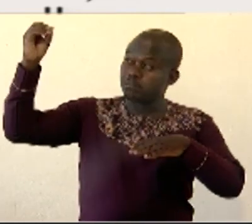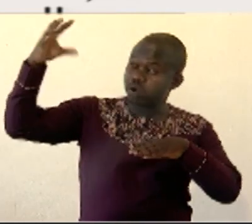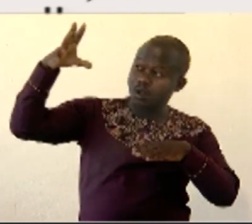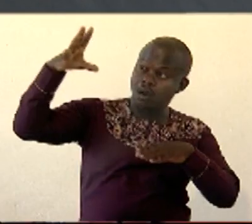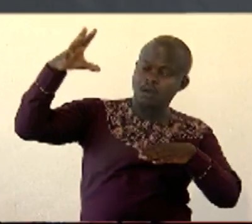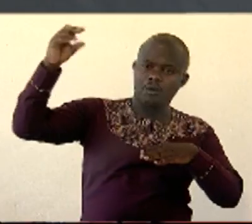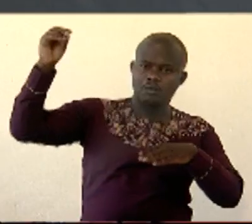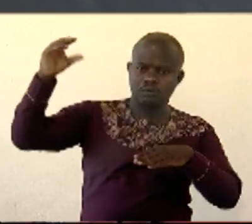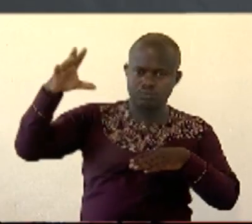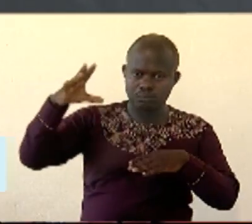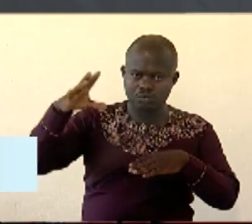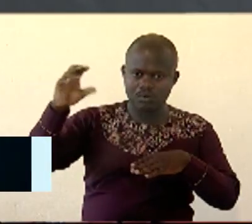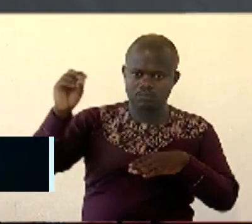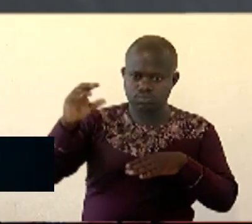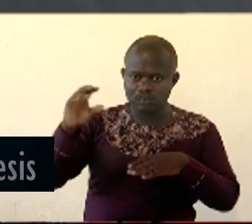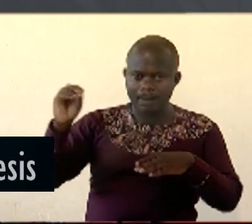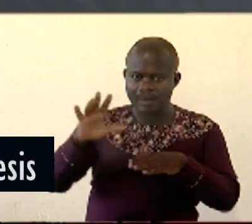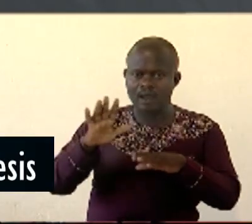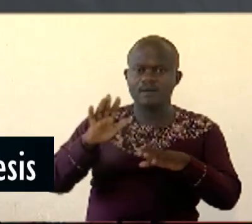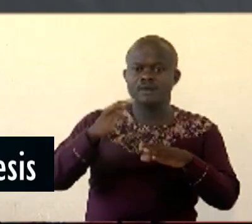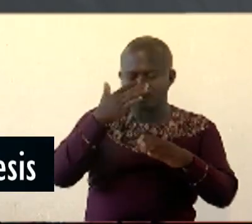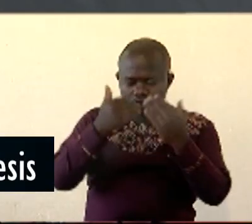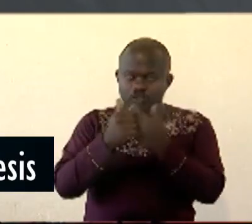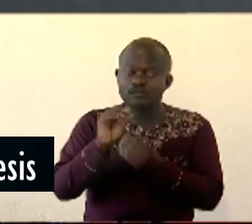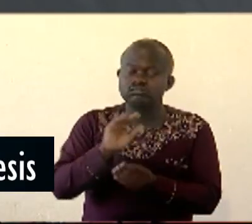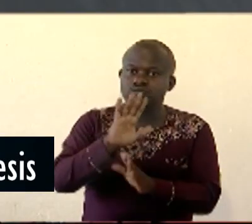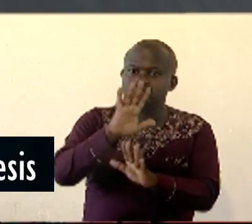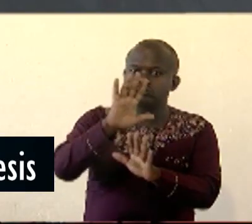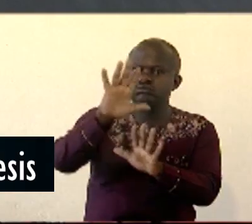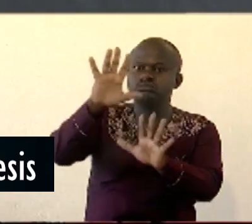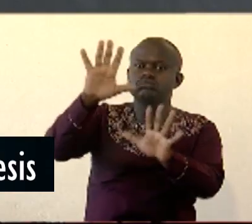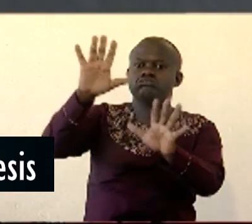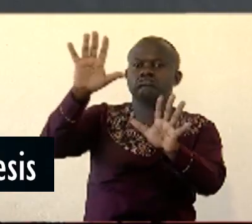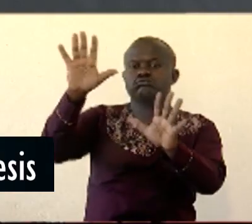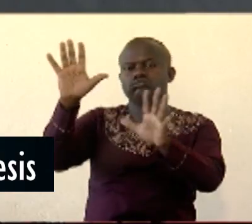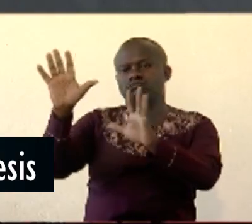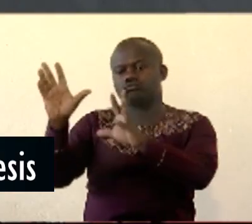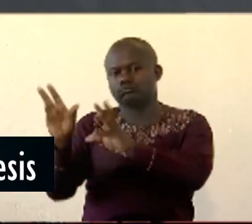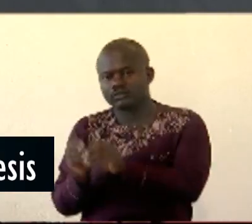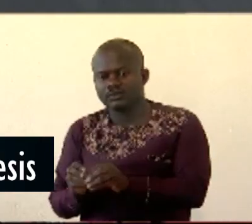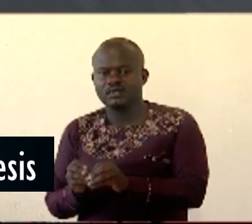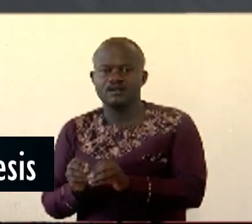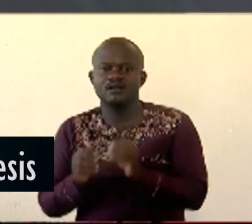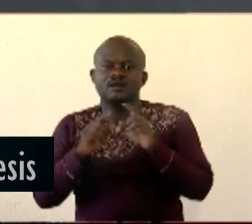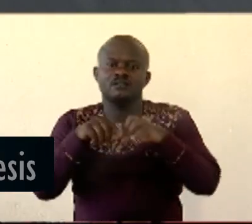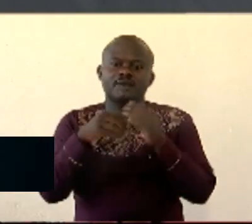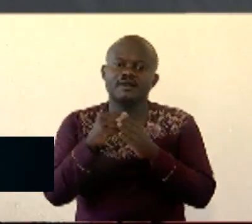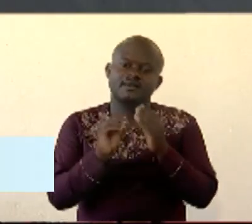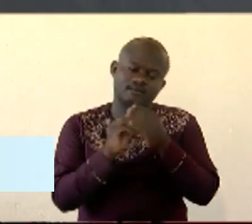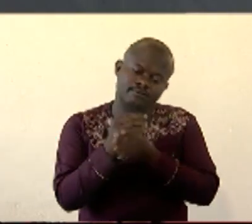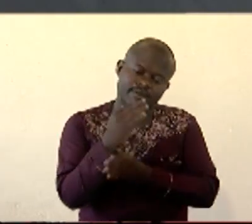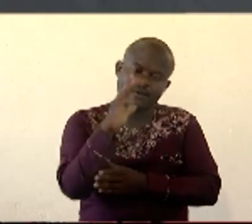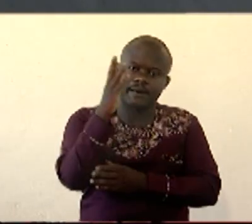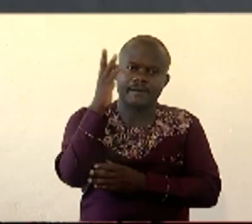of during night, we have during the day. So seasons and even the position of the plants